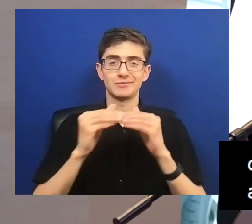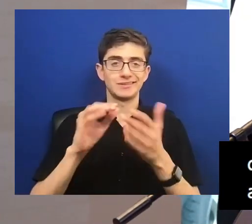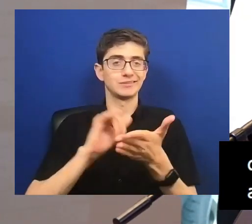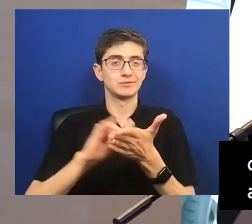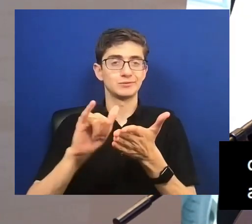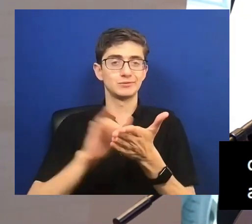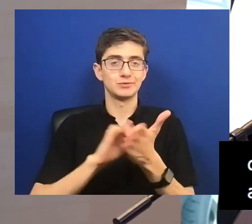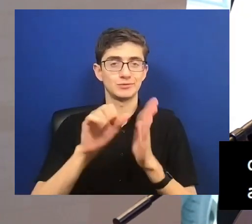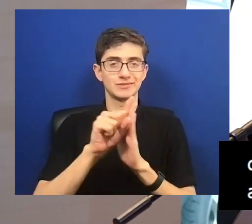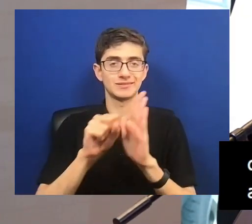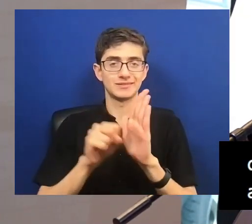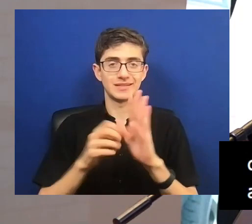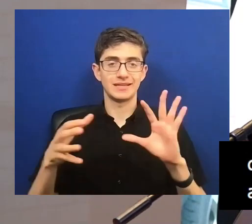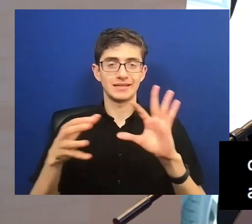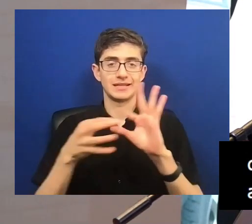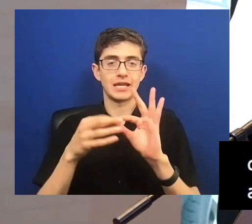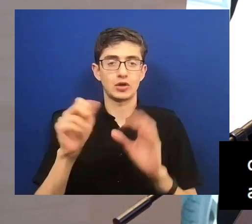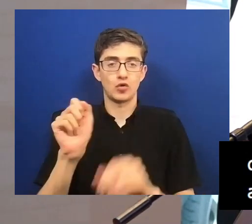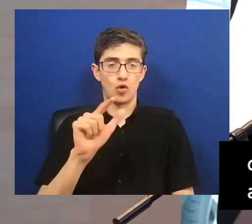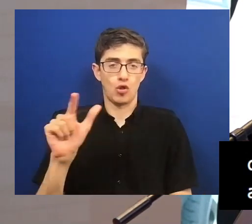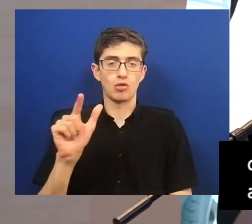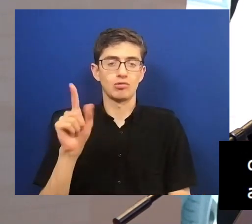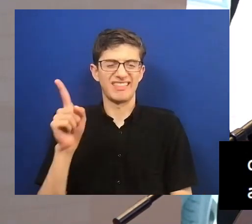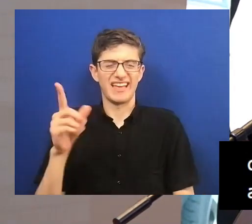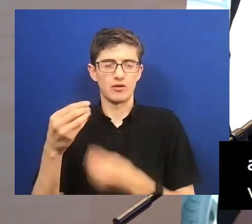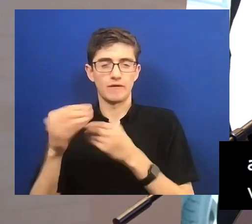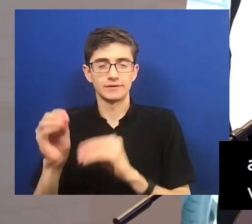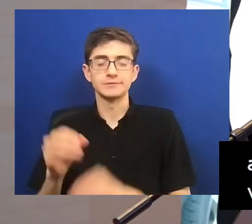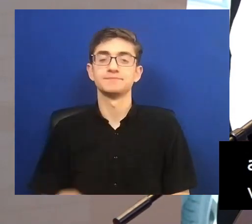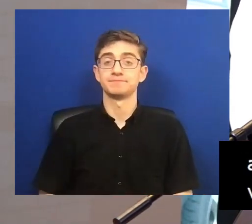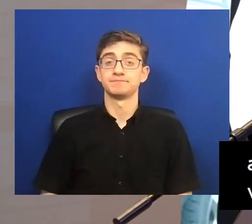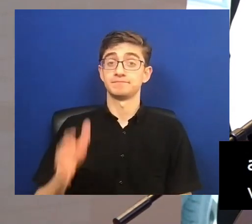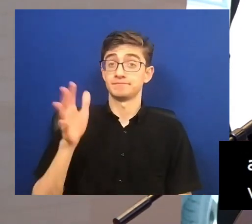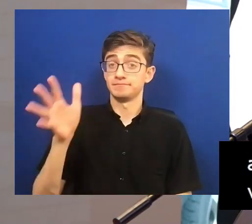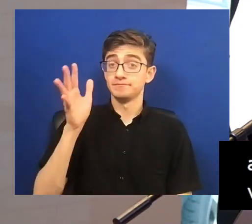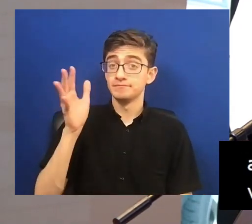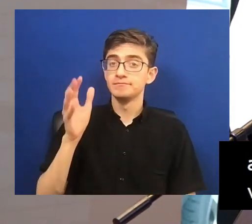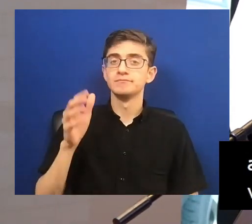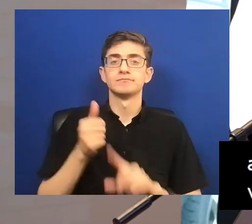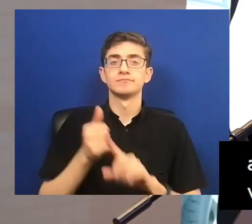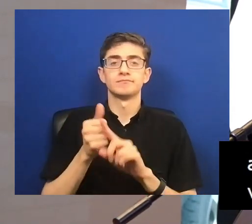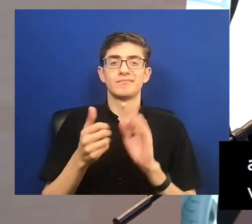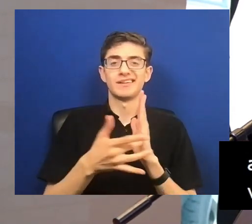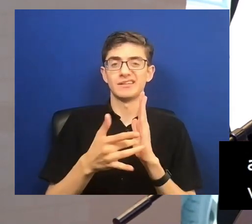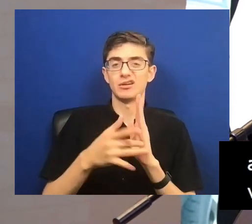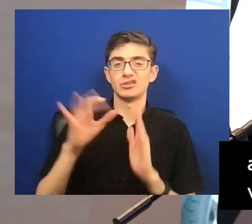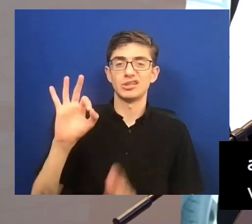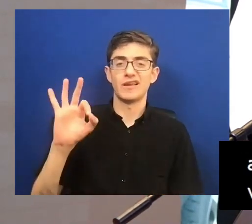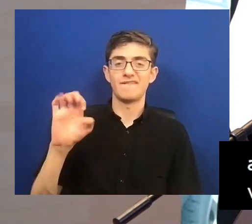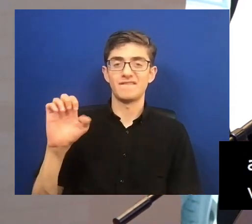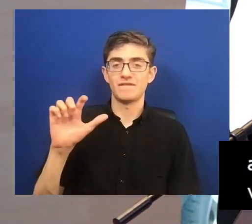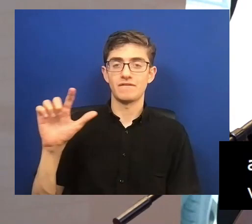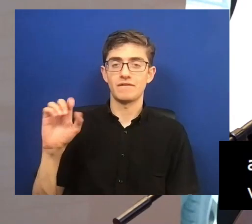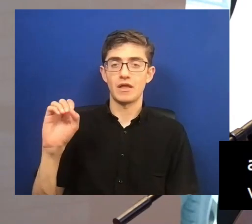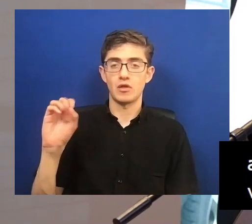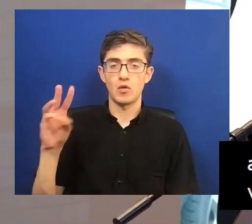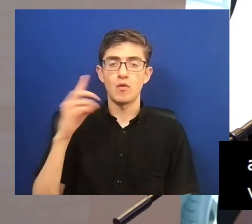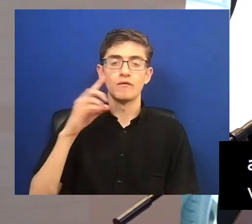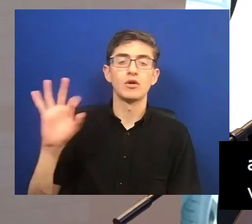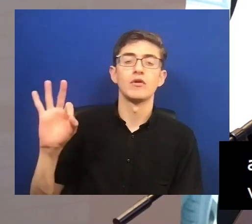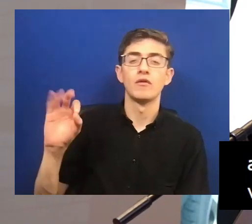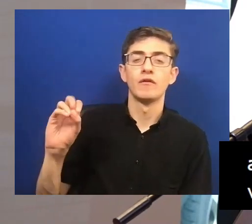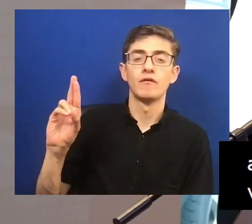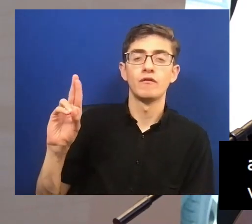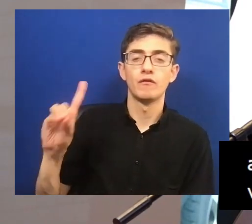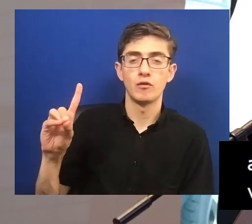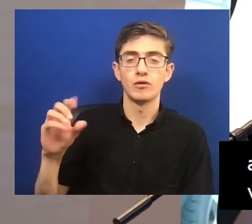ConnectALL Office. Previously, Tanaya served as a Technology Fellow for the Ford Foundation and a